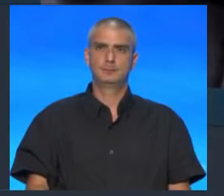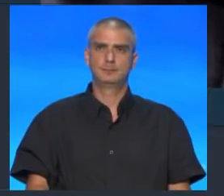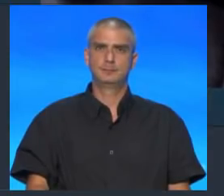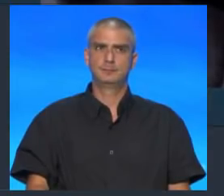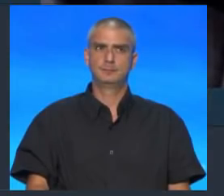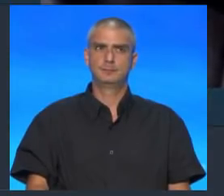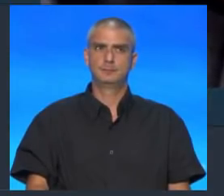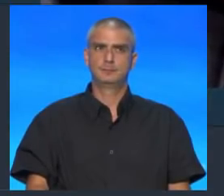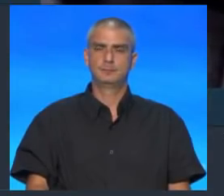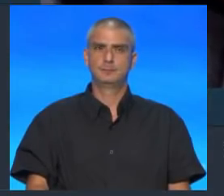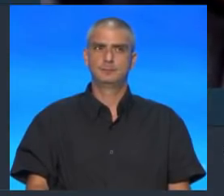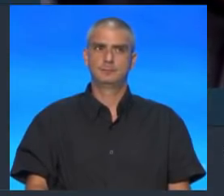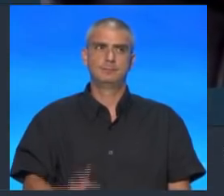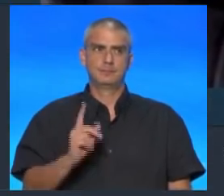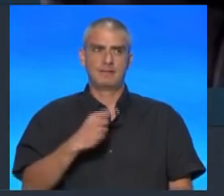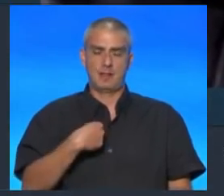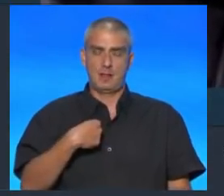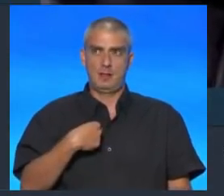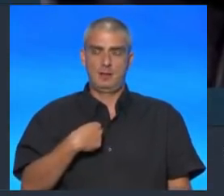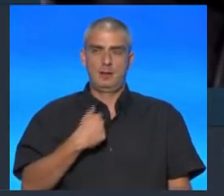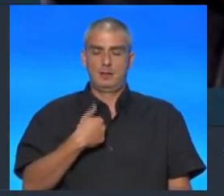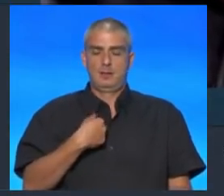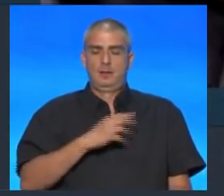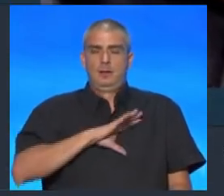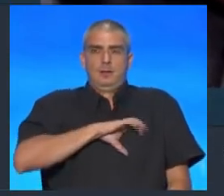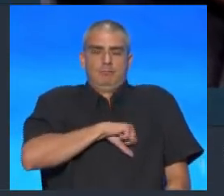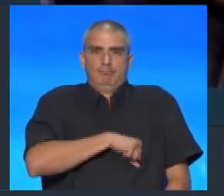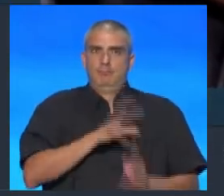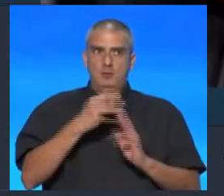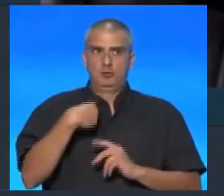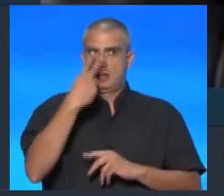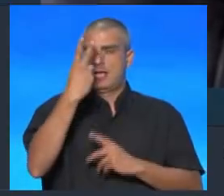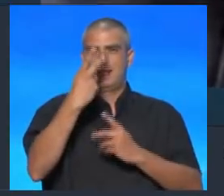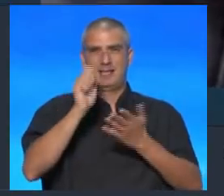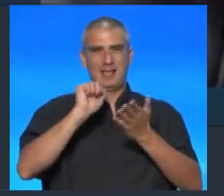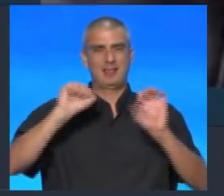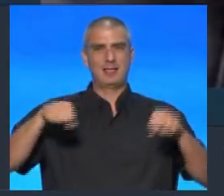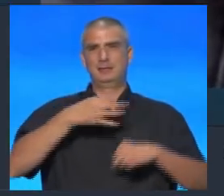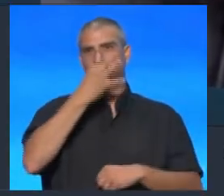my heart sank yesterday watching the president's news conference.